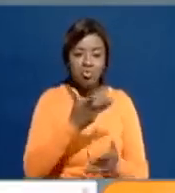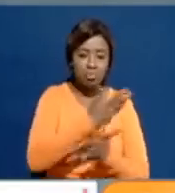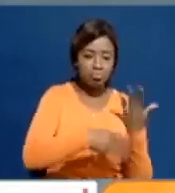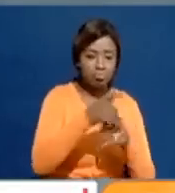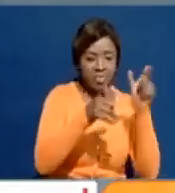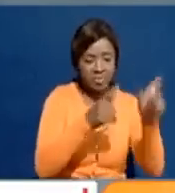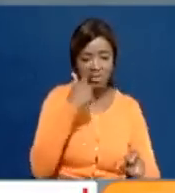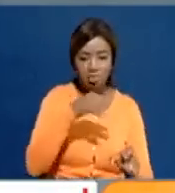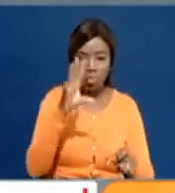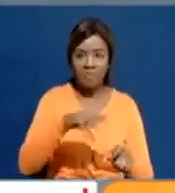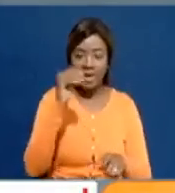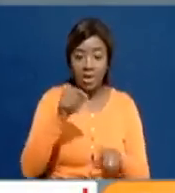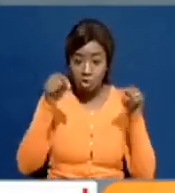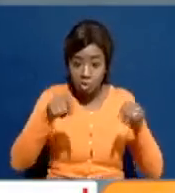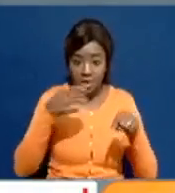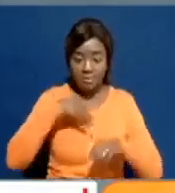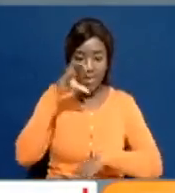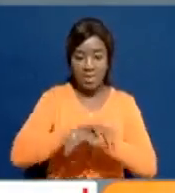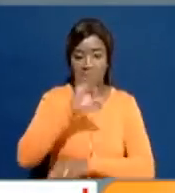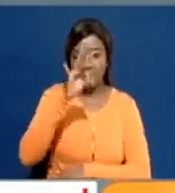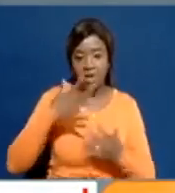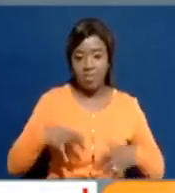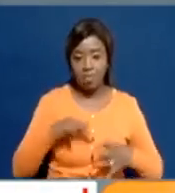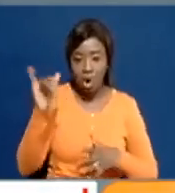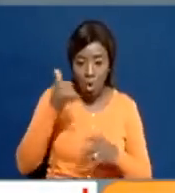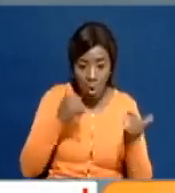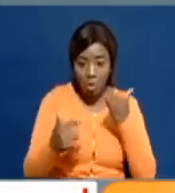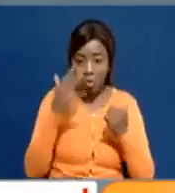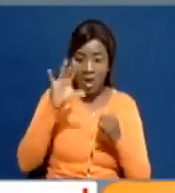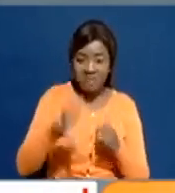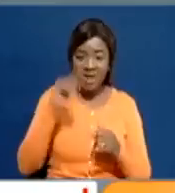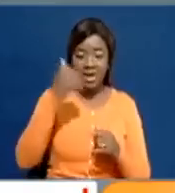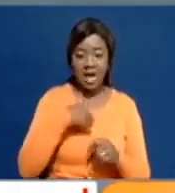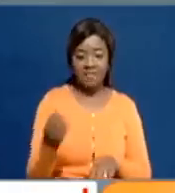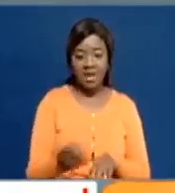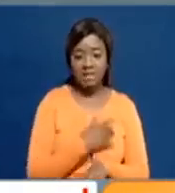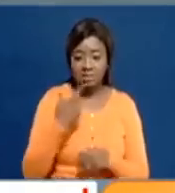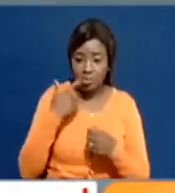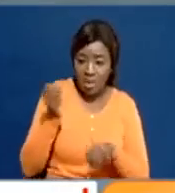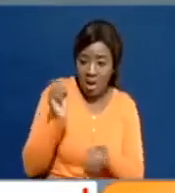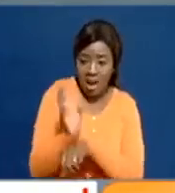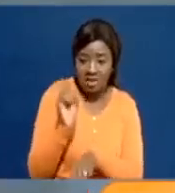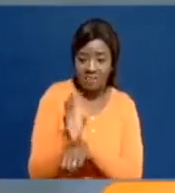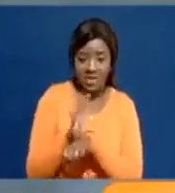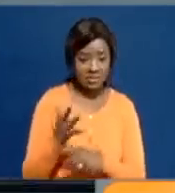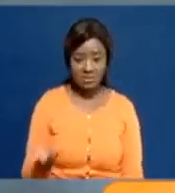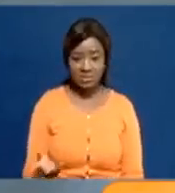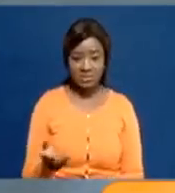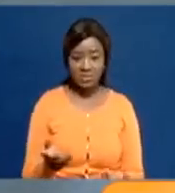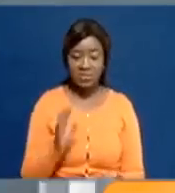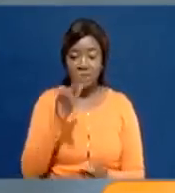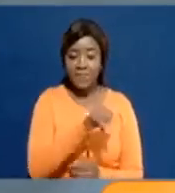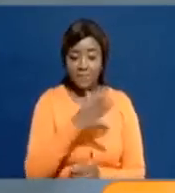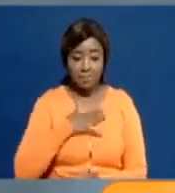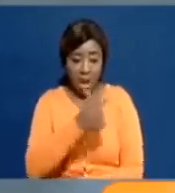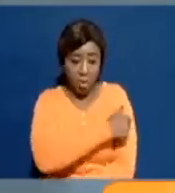single day. Today, I got 3 before I came to this show. So how it's not a pandemic, I don't understand. In the small hospital where